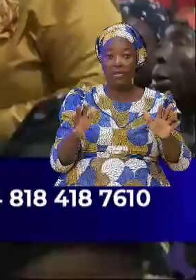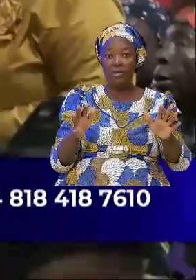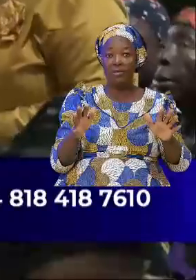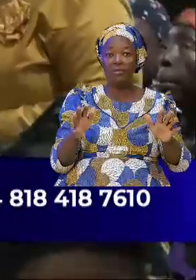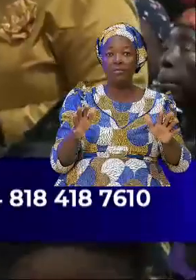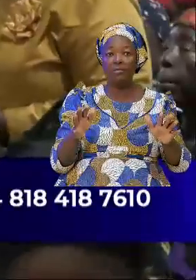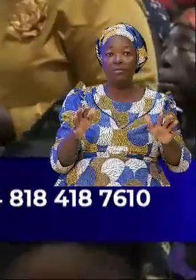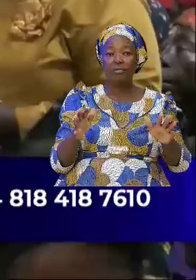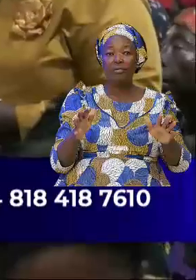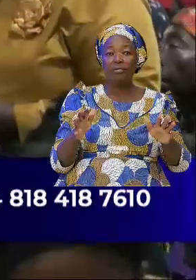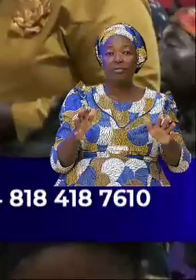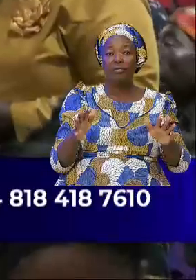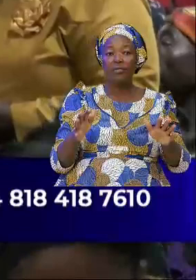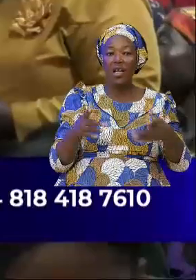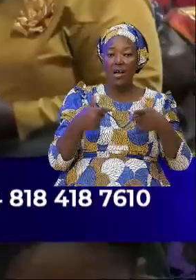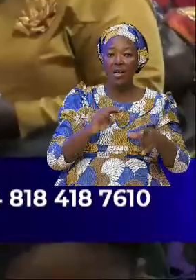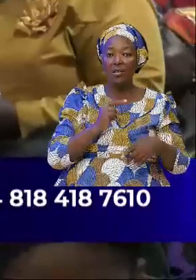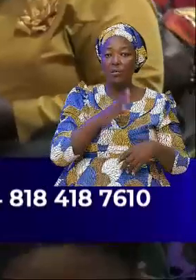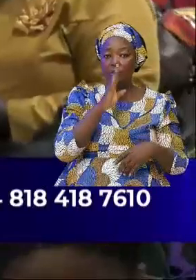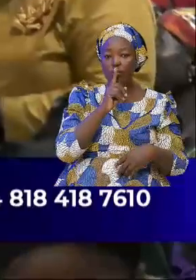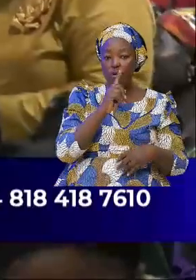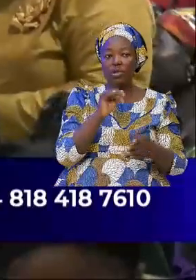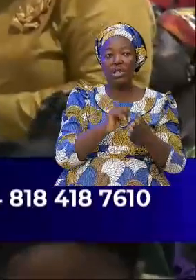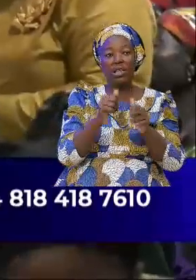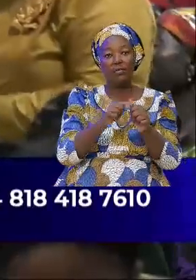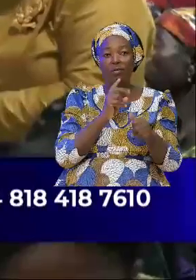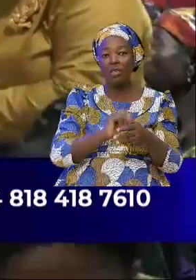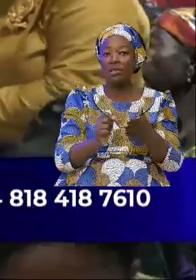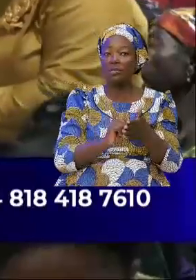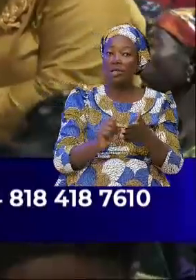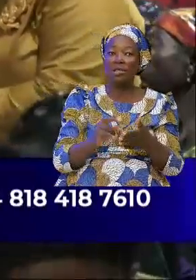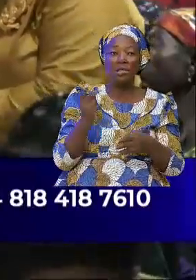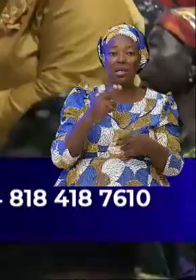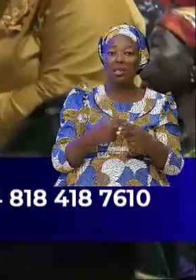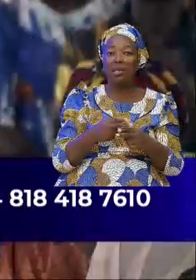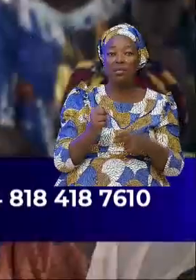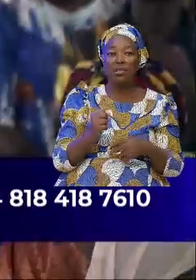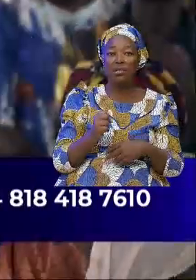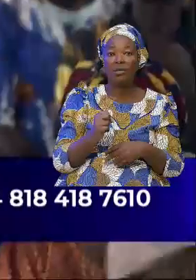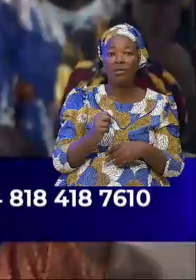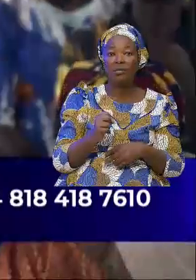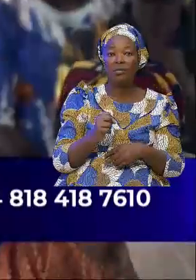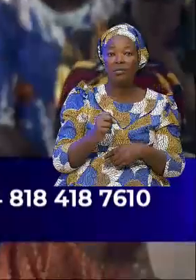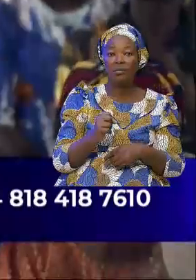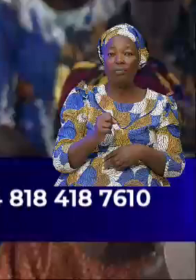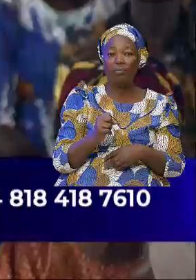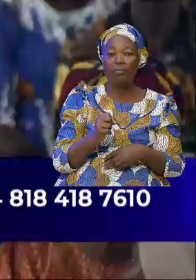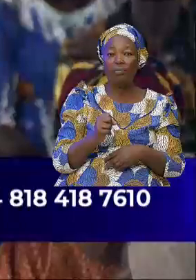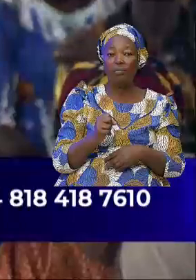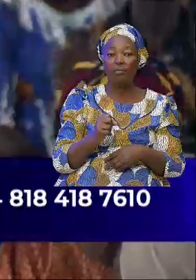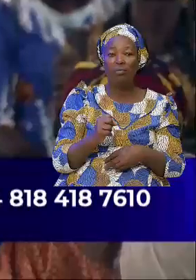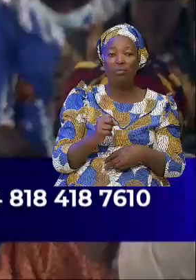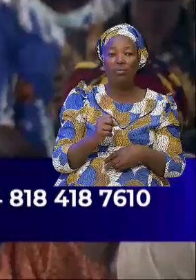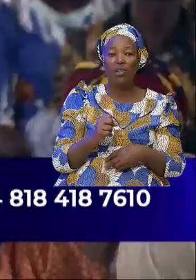Hall three, you are true, you are sure. Everybody has been attended to. Please, let's ensure that everybody, I can see some